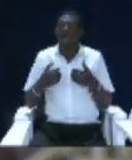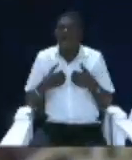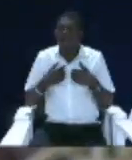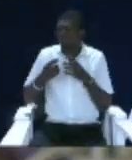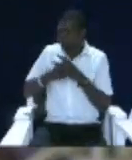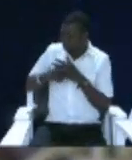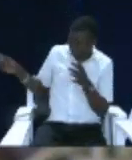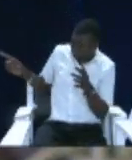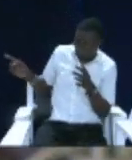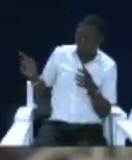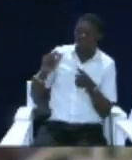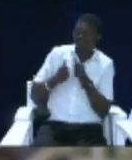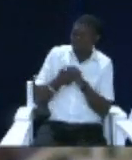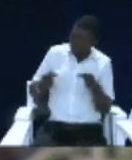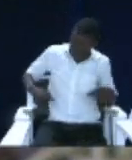disappeared.